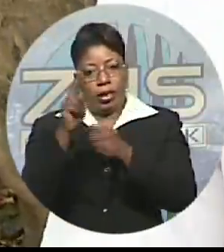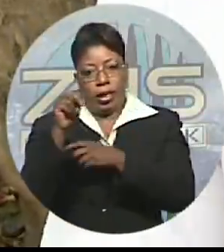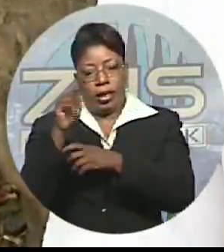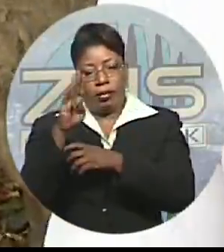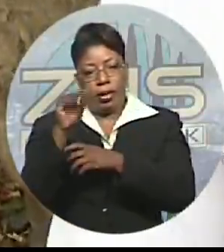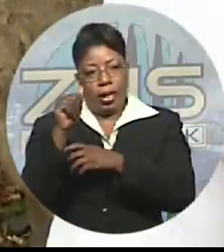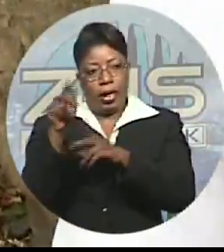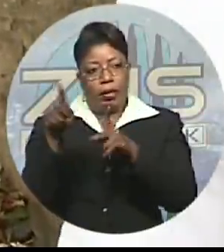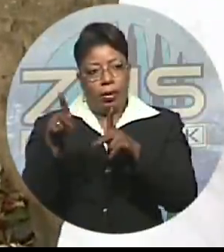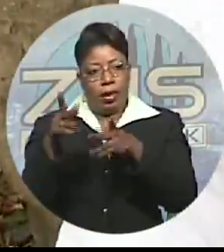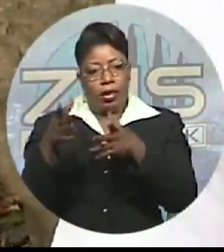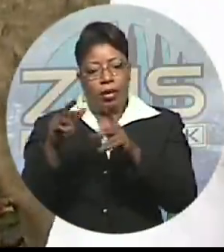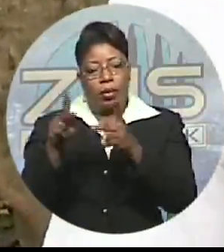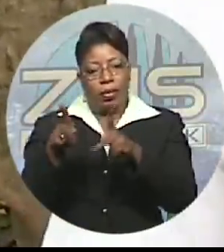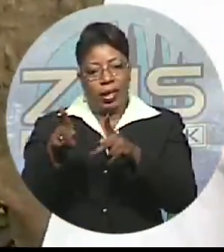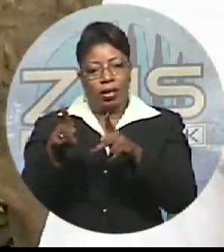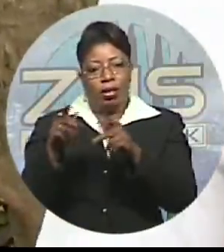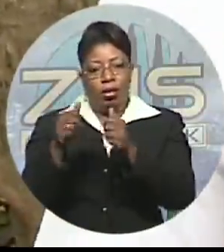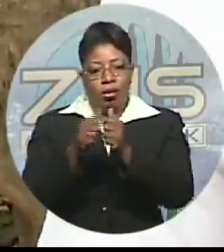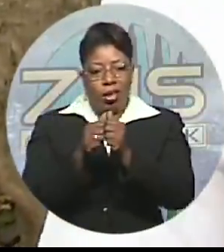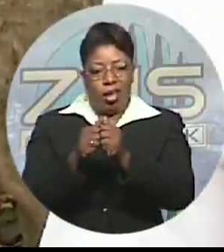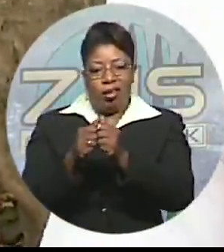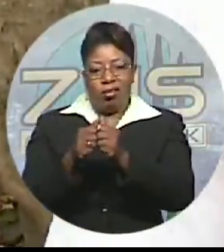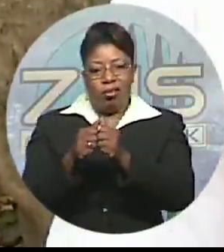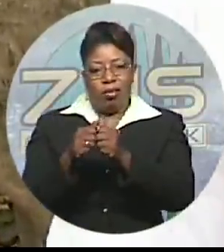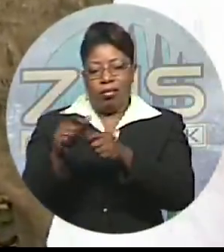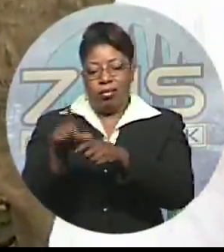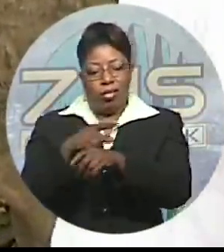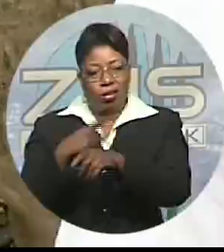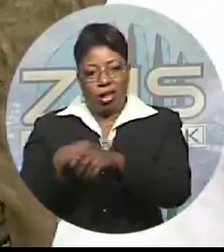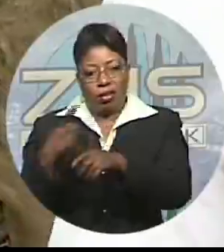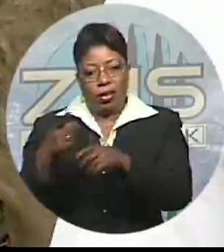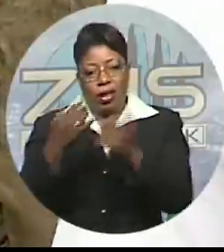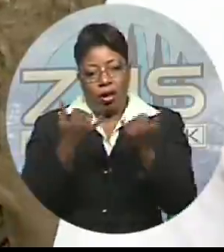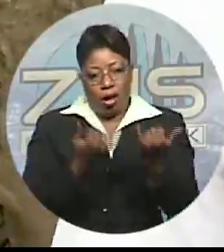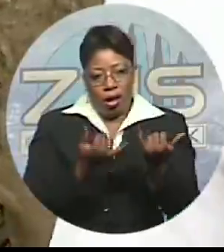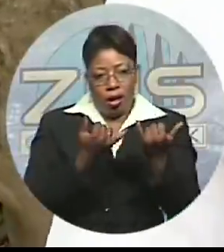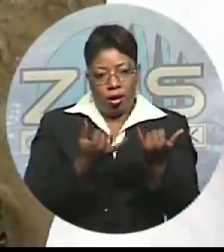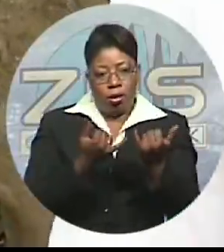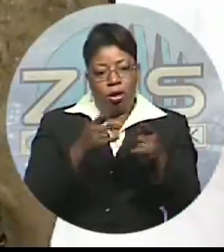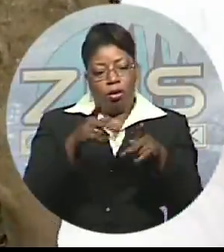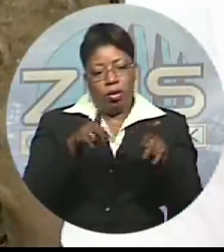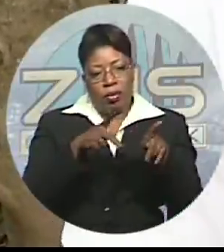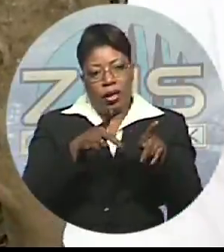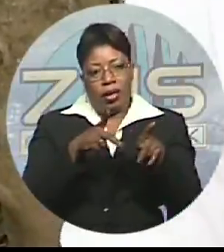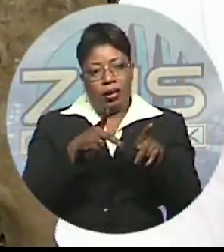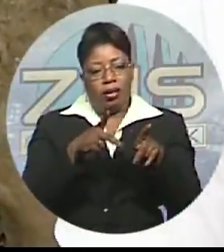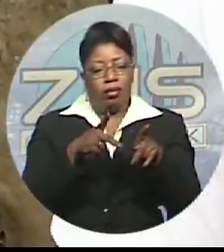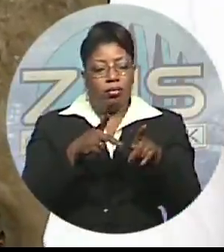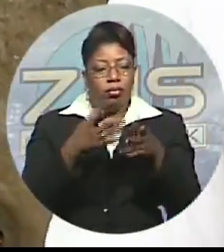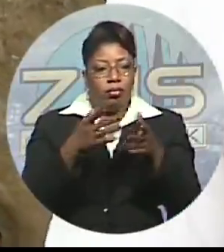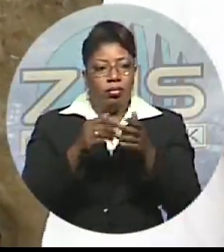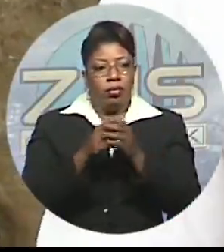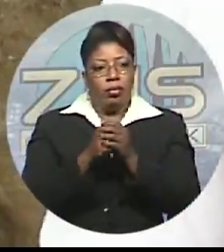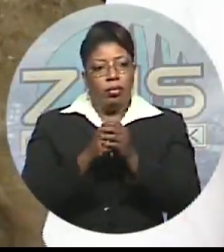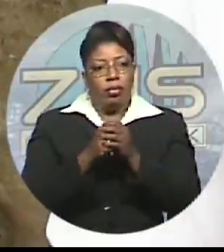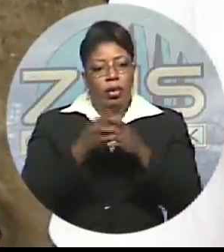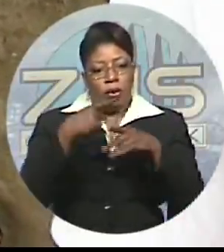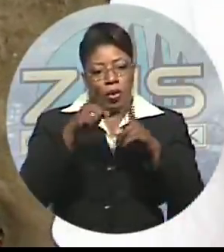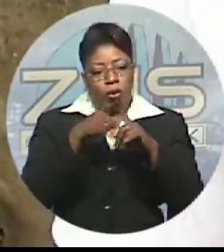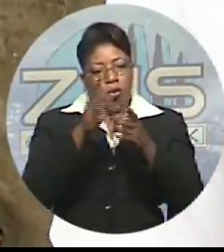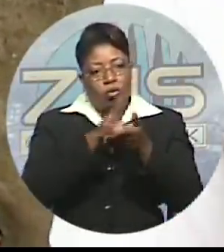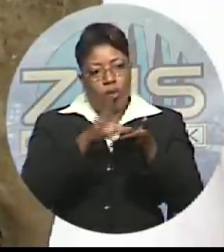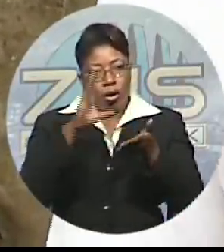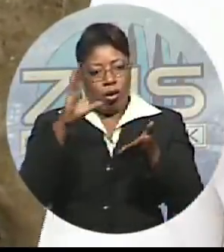stuff like that. They've been playing together from they were 12 years old, whereas we play with each other from at that level. But after we go to college